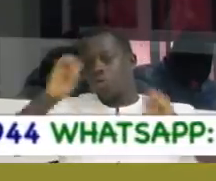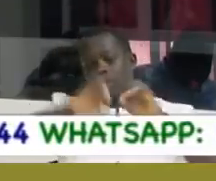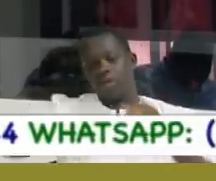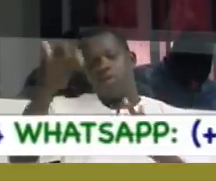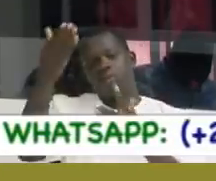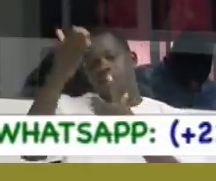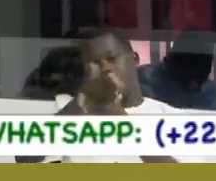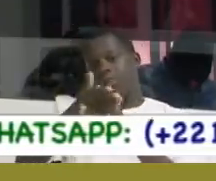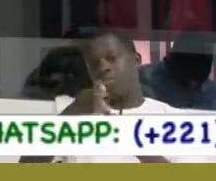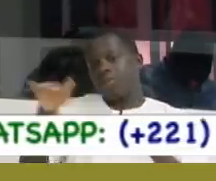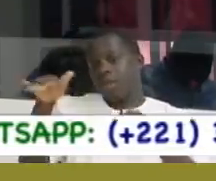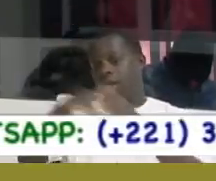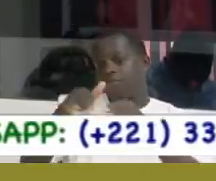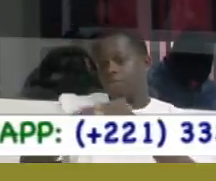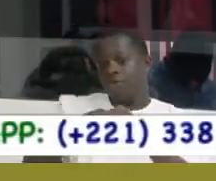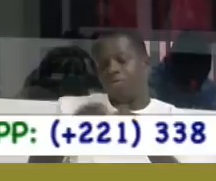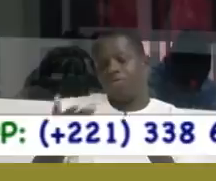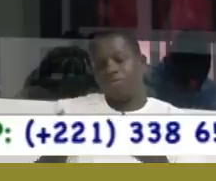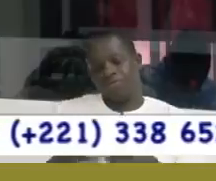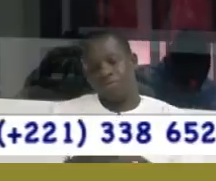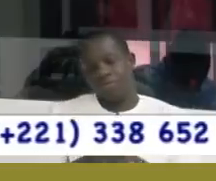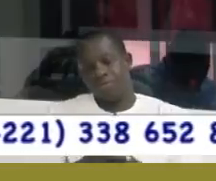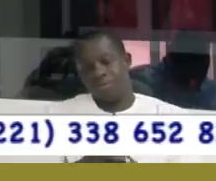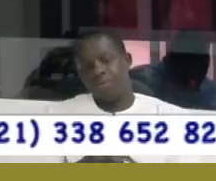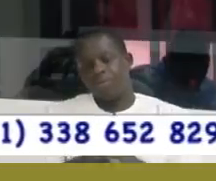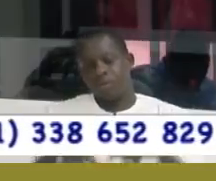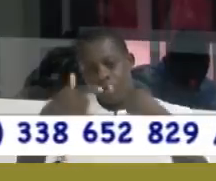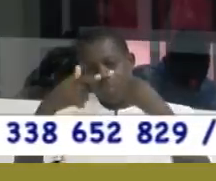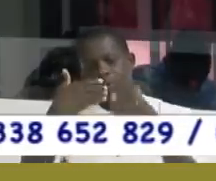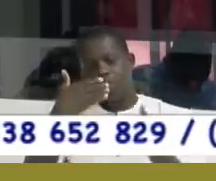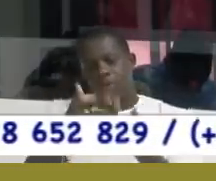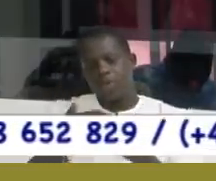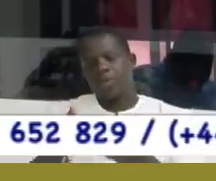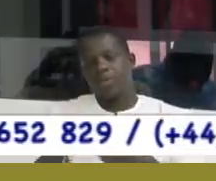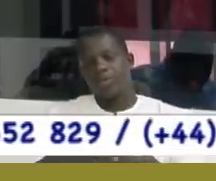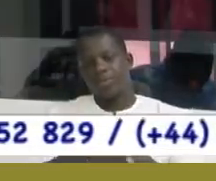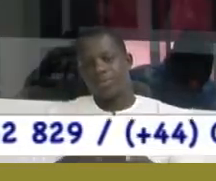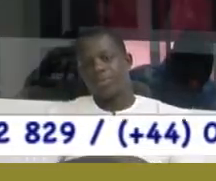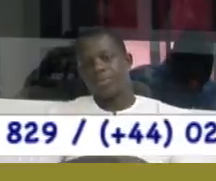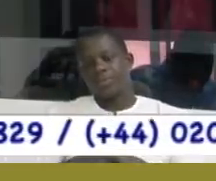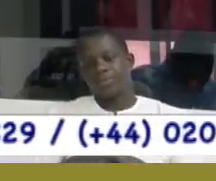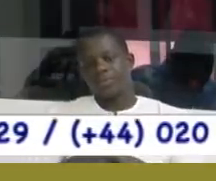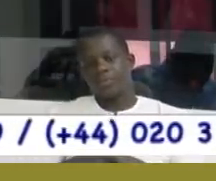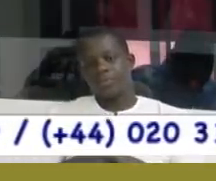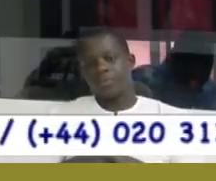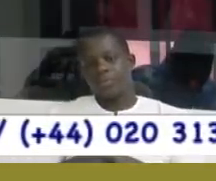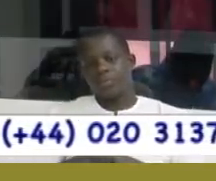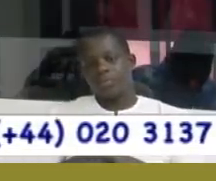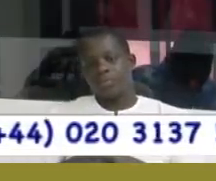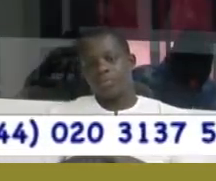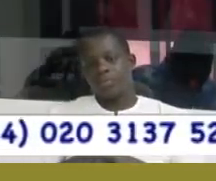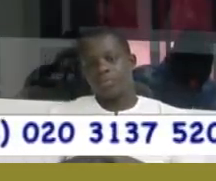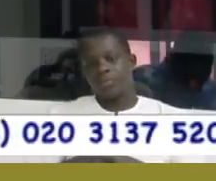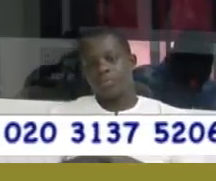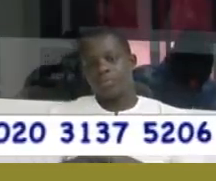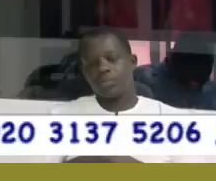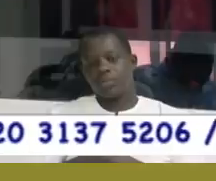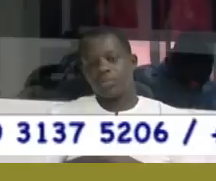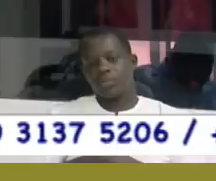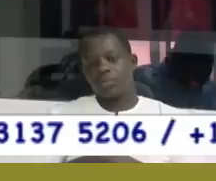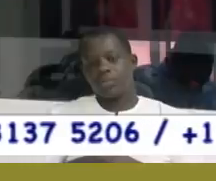was involved at all. Proceed, please. Yes, sir. So, okay, Sana